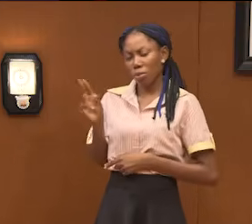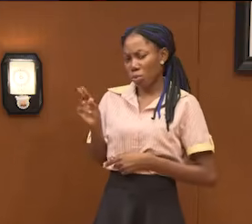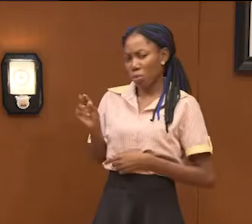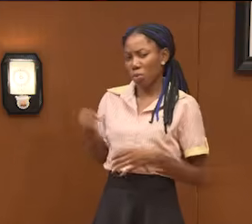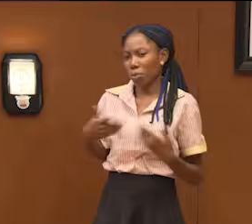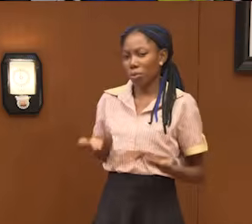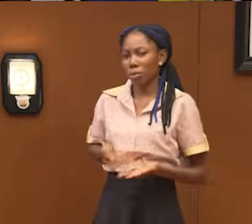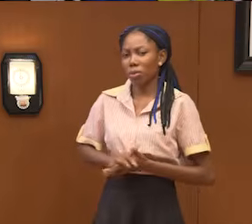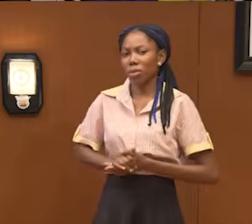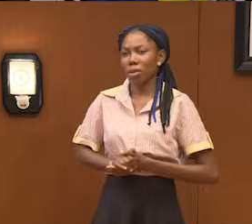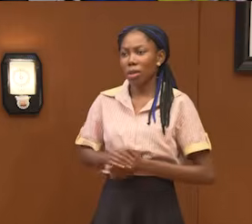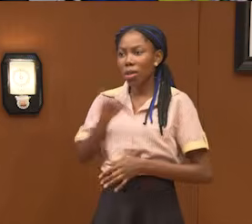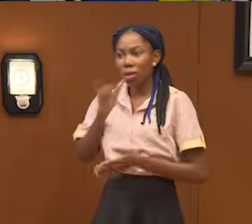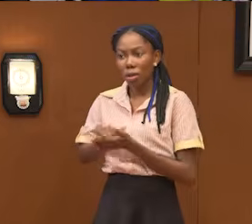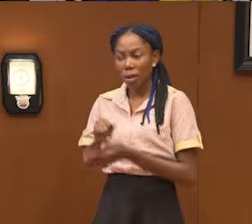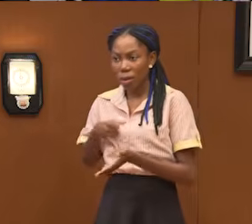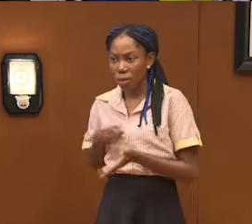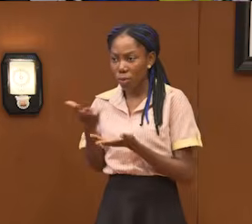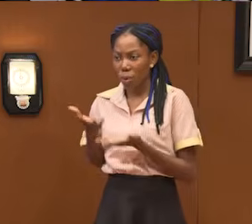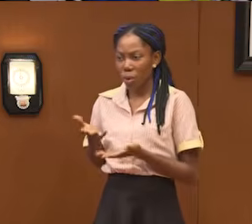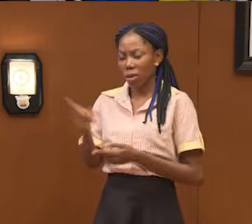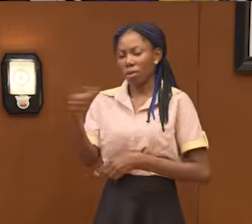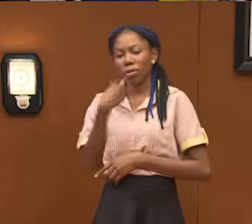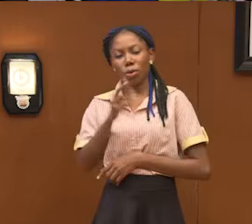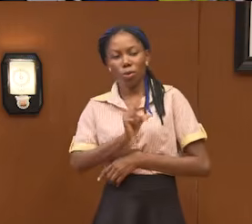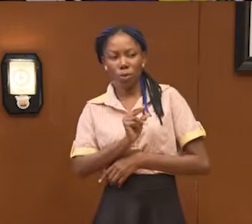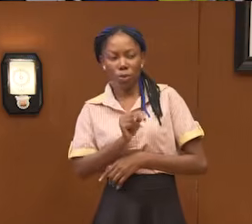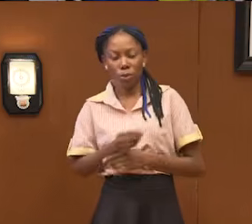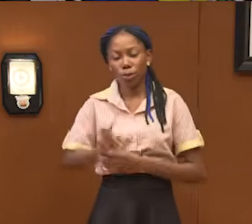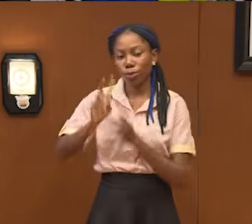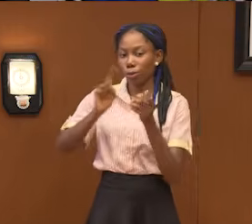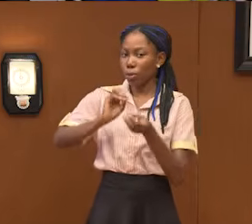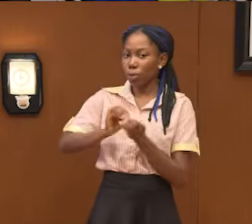daughters. Is that? No. That's one. Two,